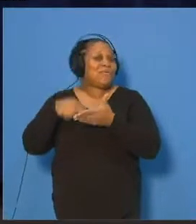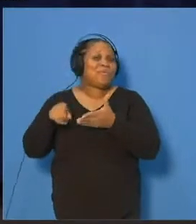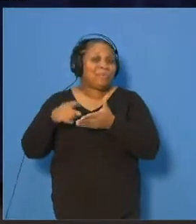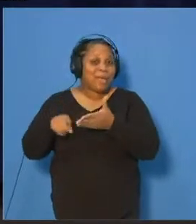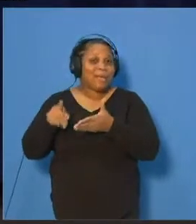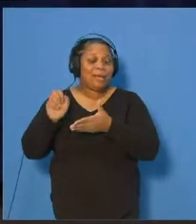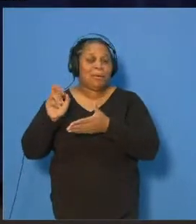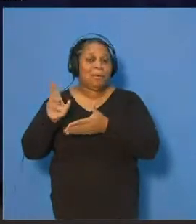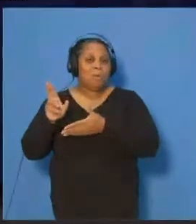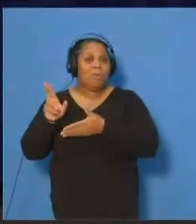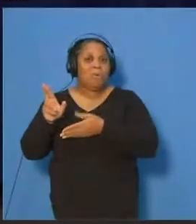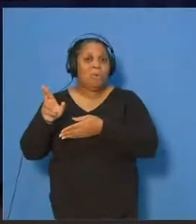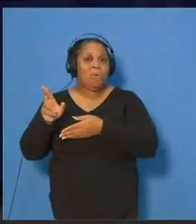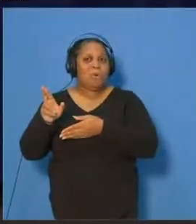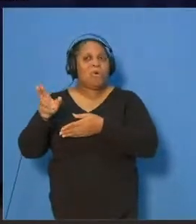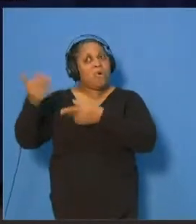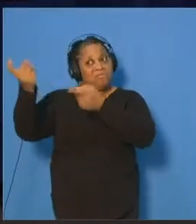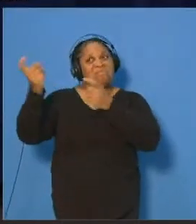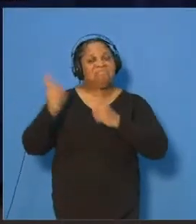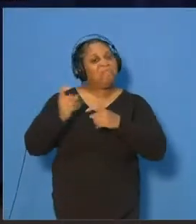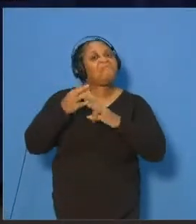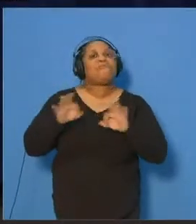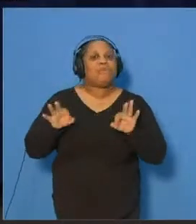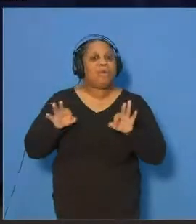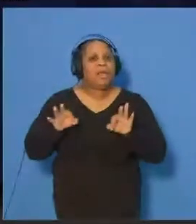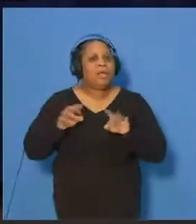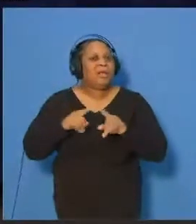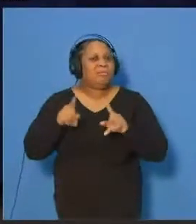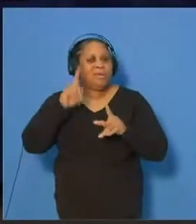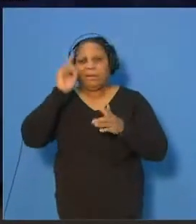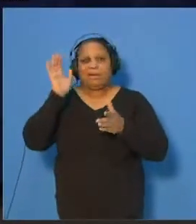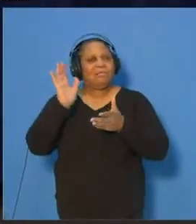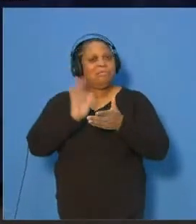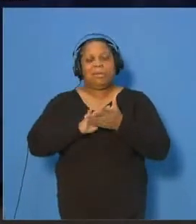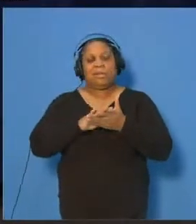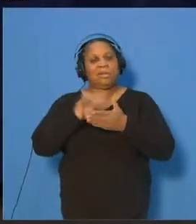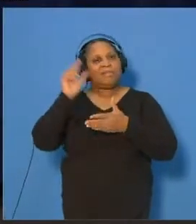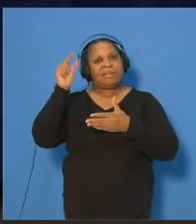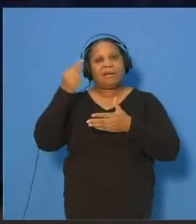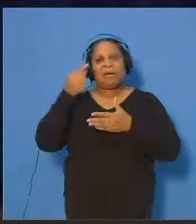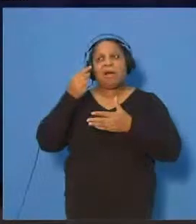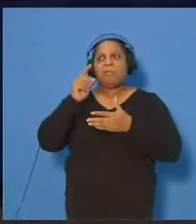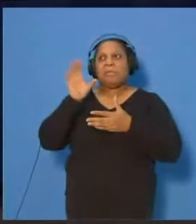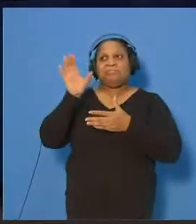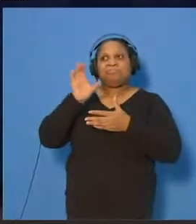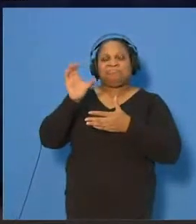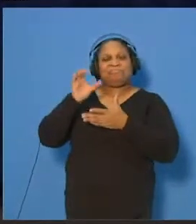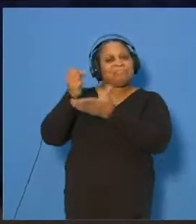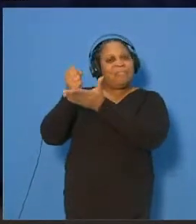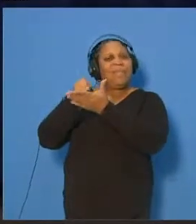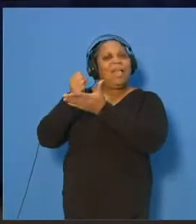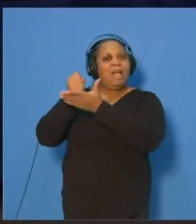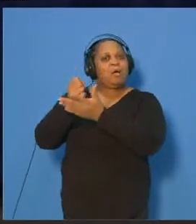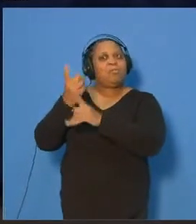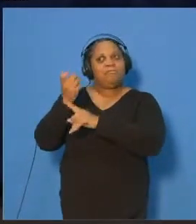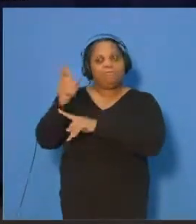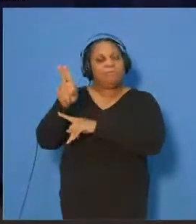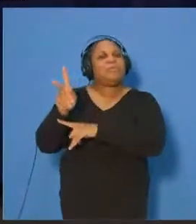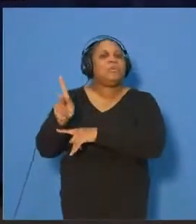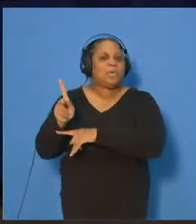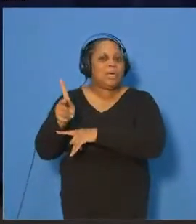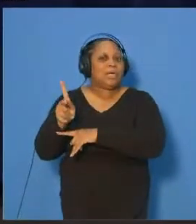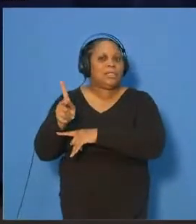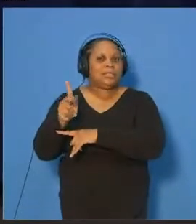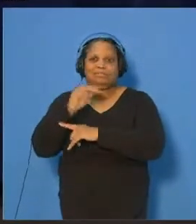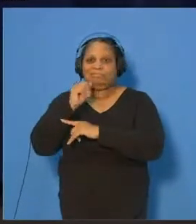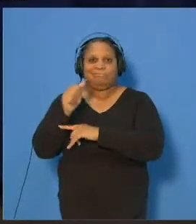or if they are being given. But I do not believe that the government will be looking to the United Kingdom for assistance. That would